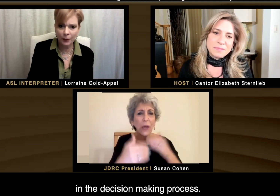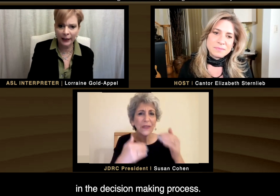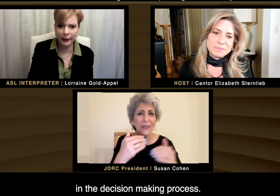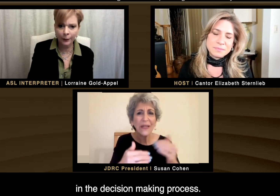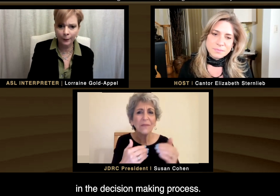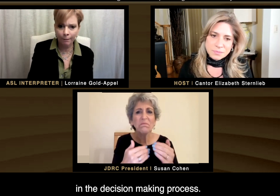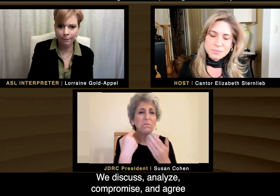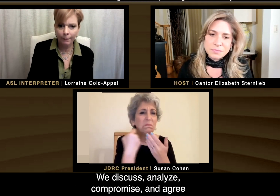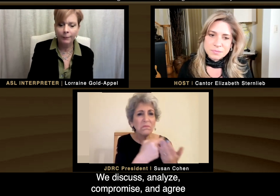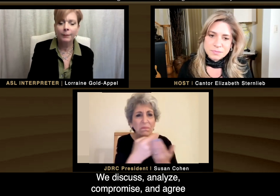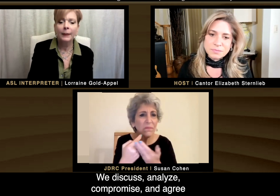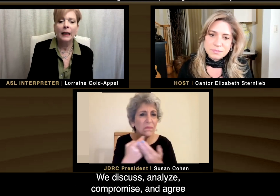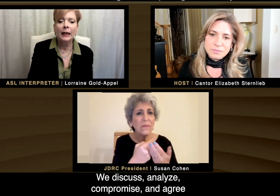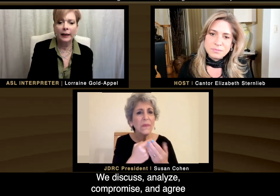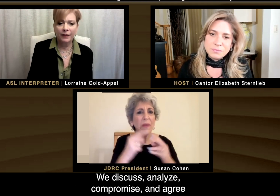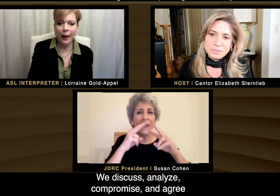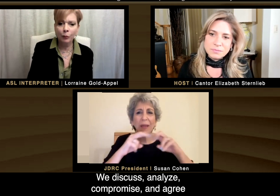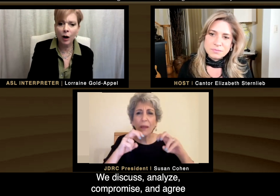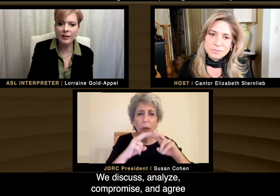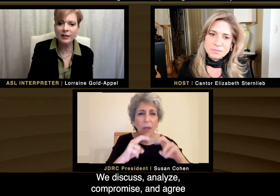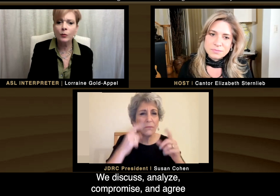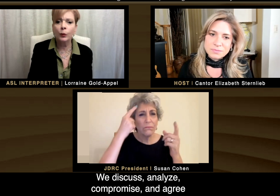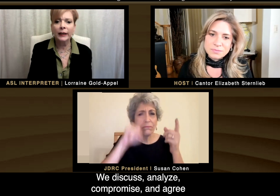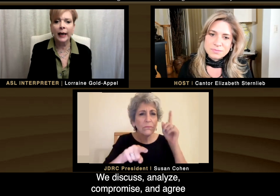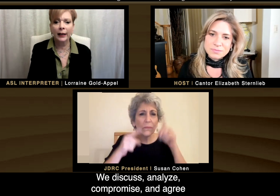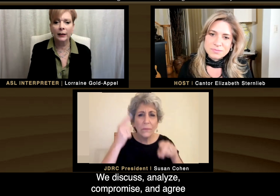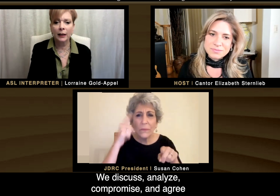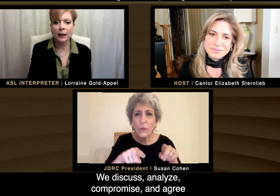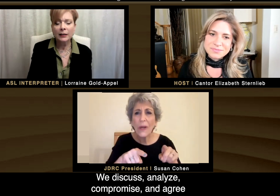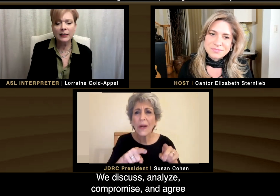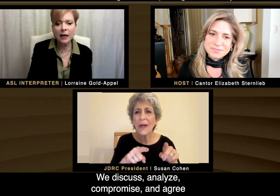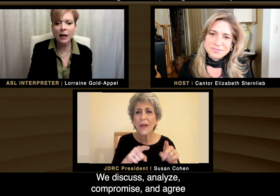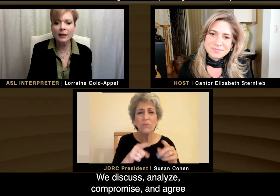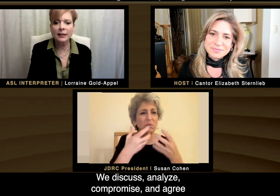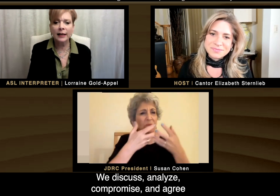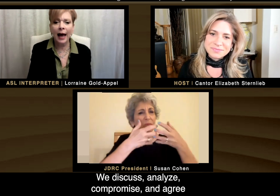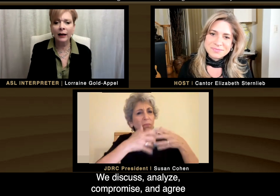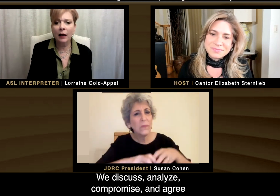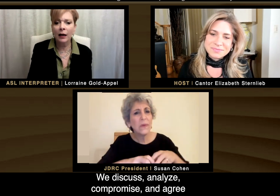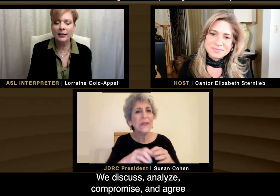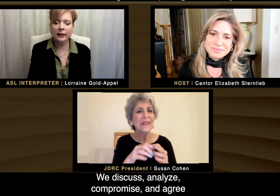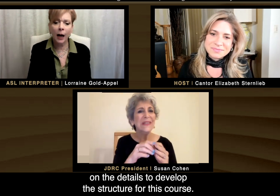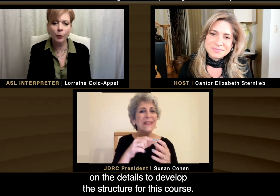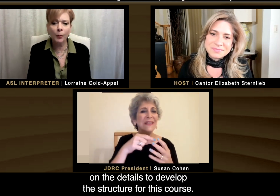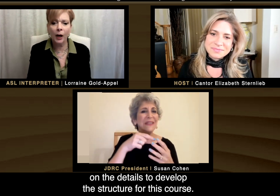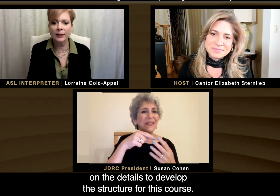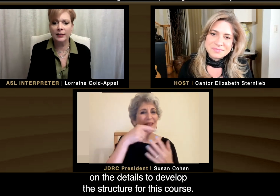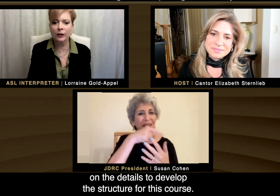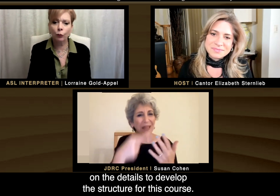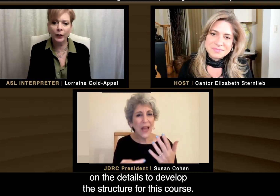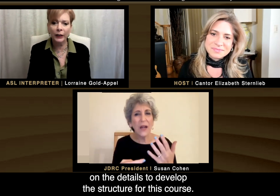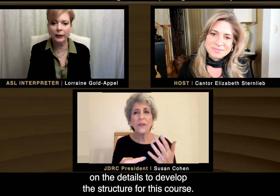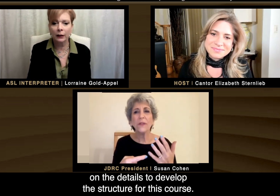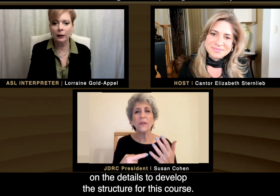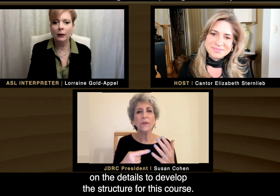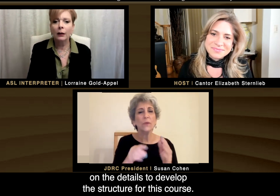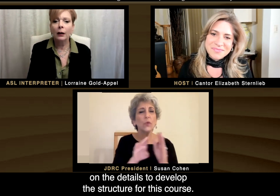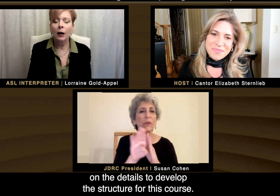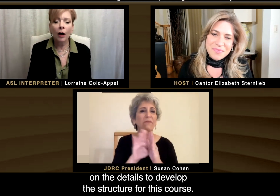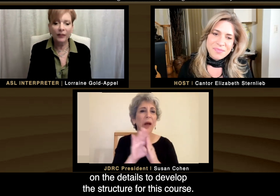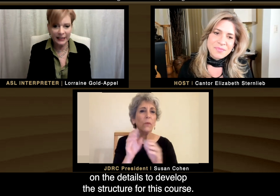the decision-making. In that process, we can discuss and analyze and compromise and